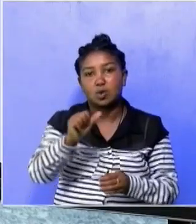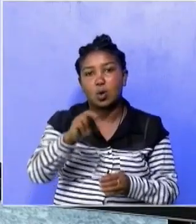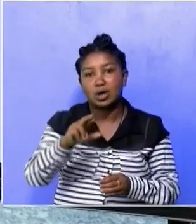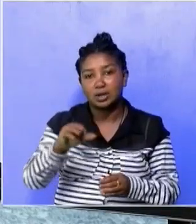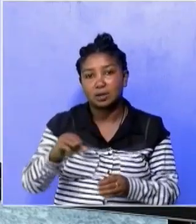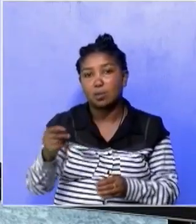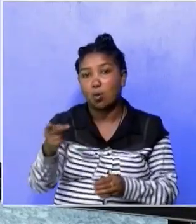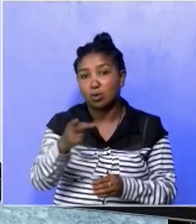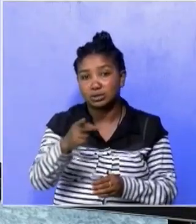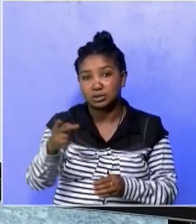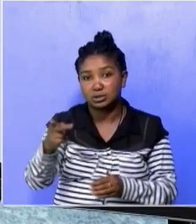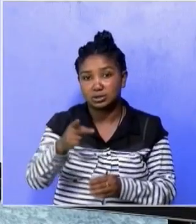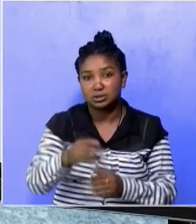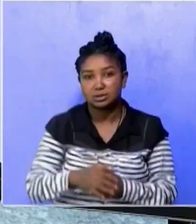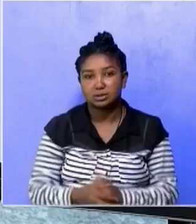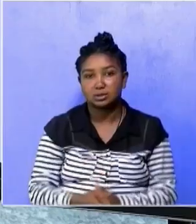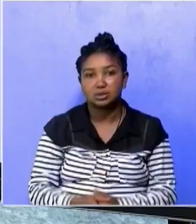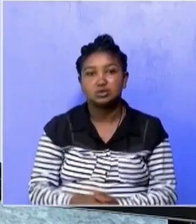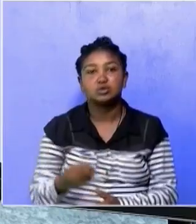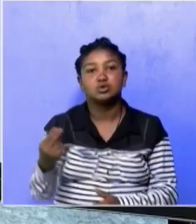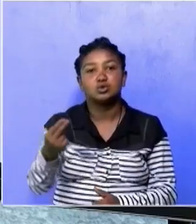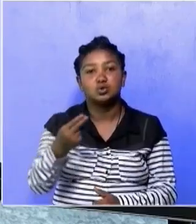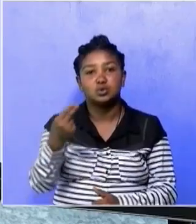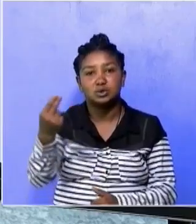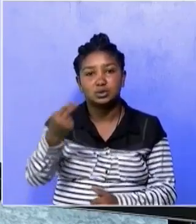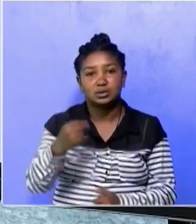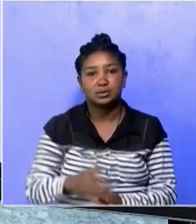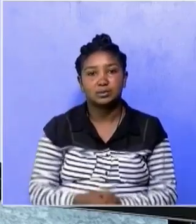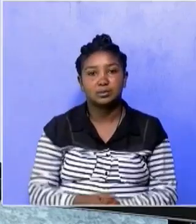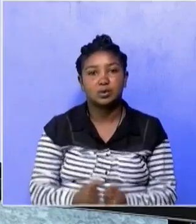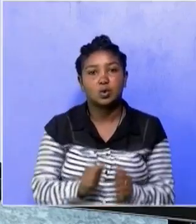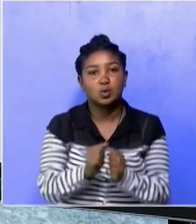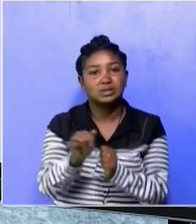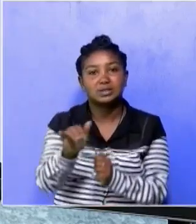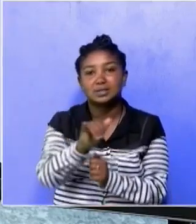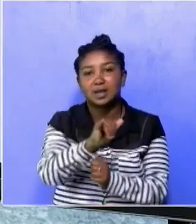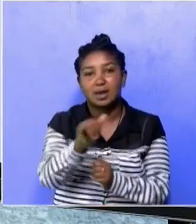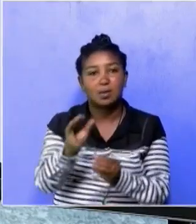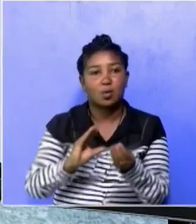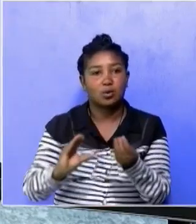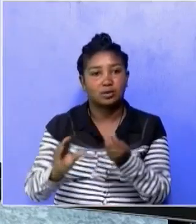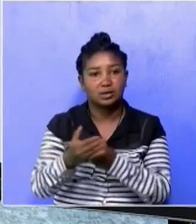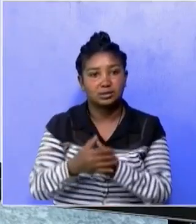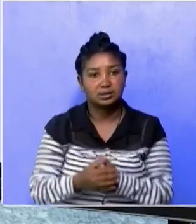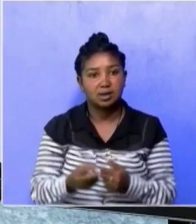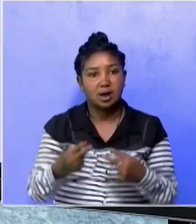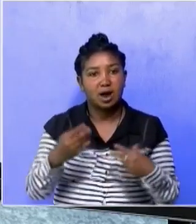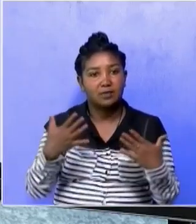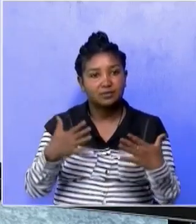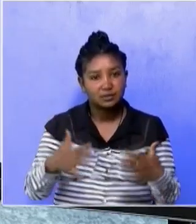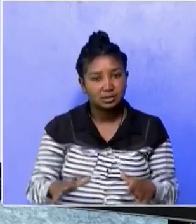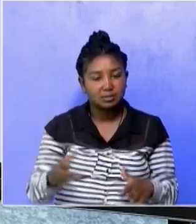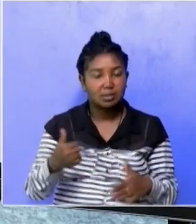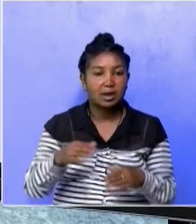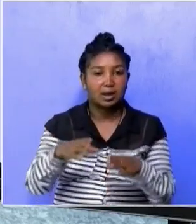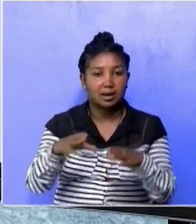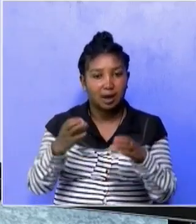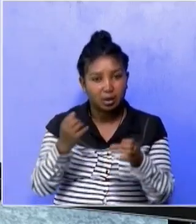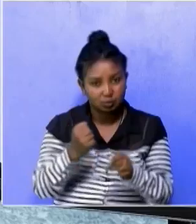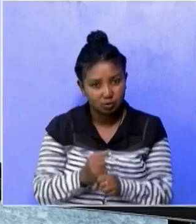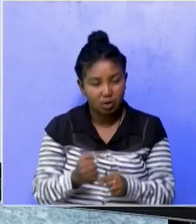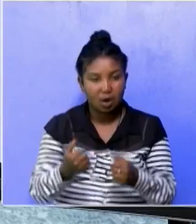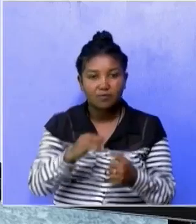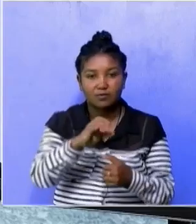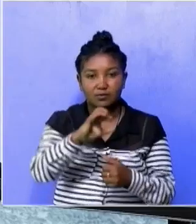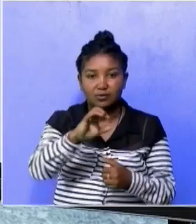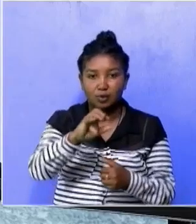both used with the same context. I have just done my classwork and I have